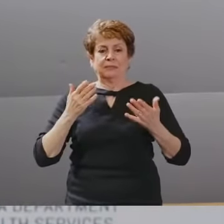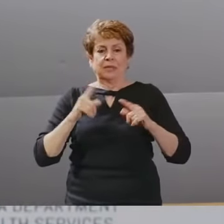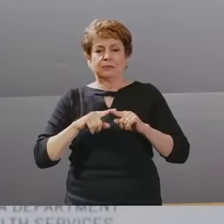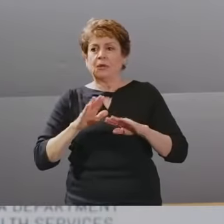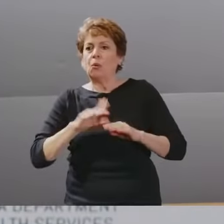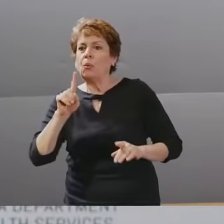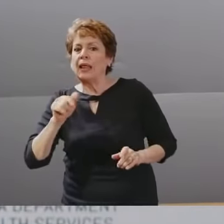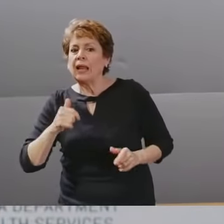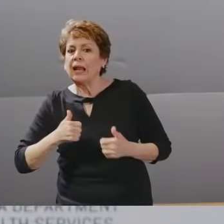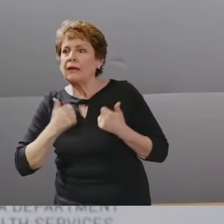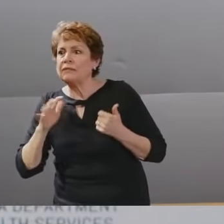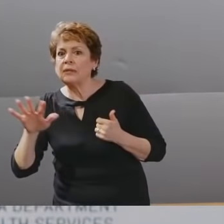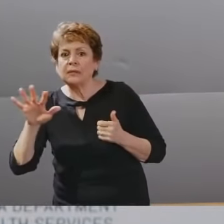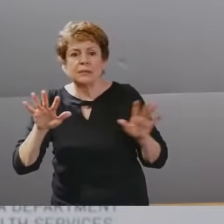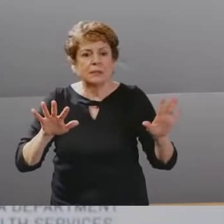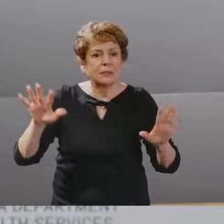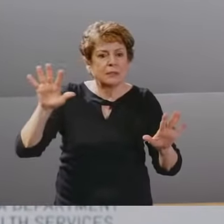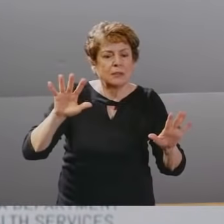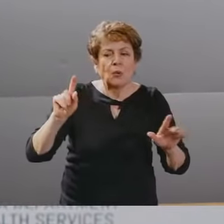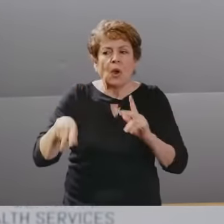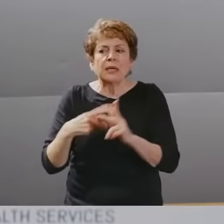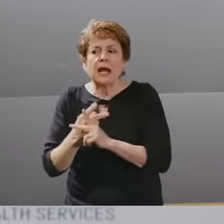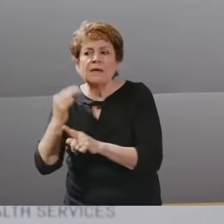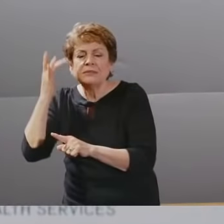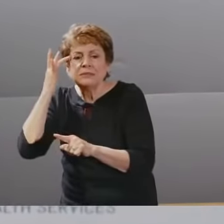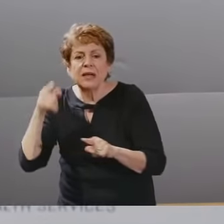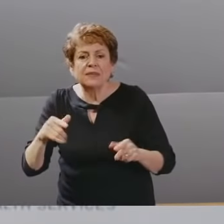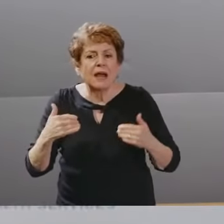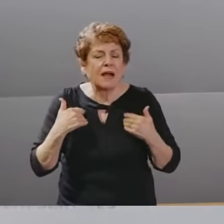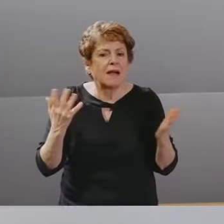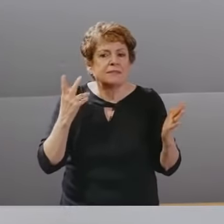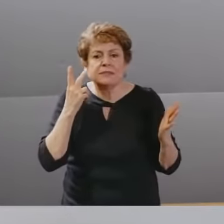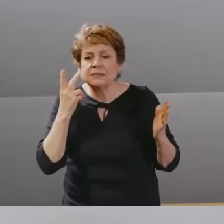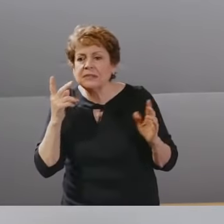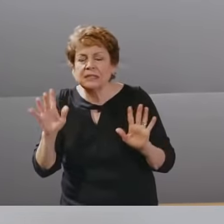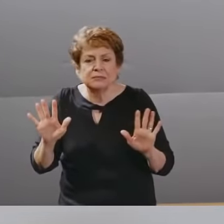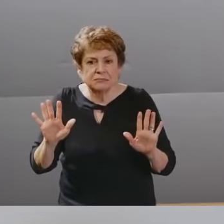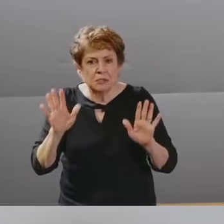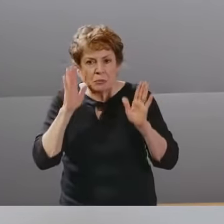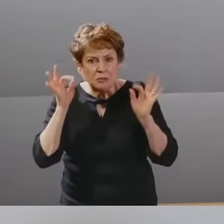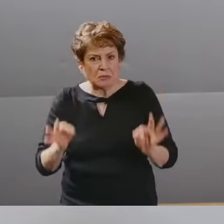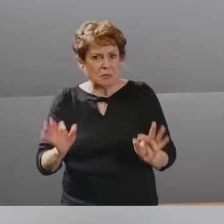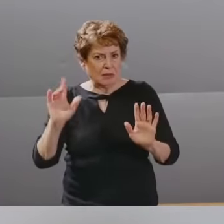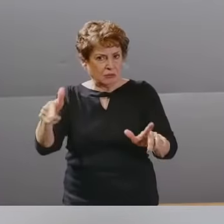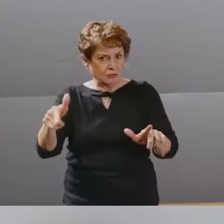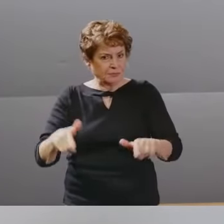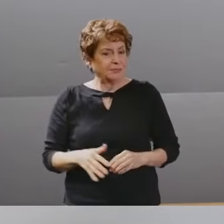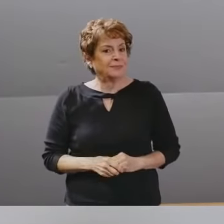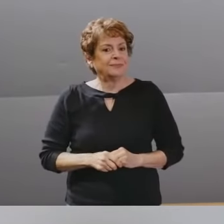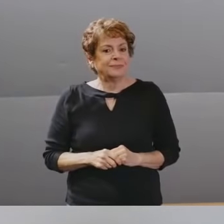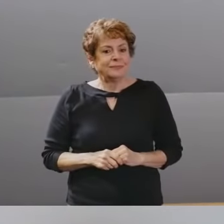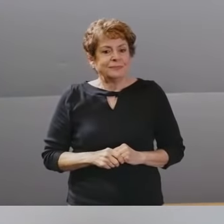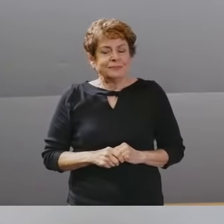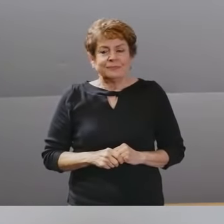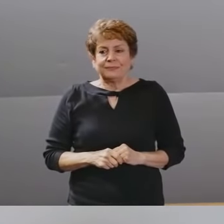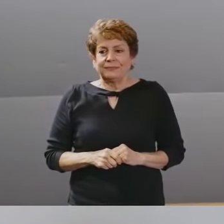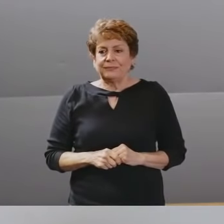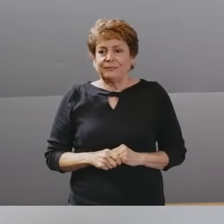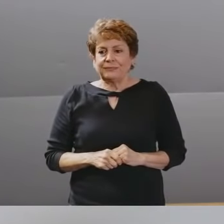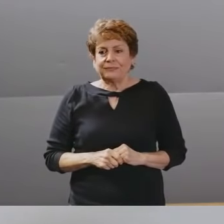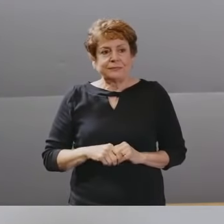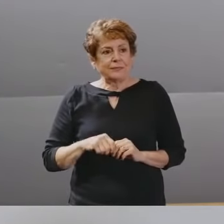Governor. In a scripted video this week, you said we've been able to keep the blood pumping through the economy while